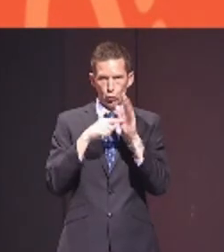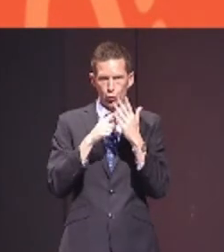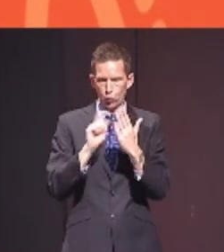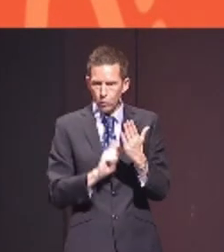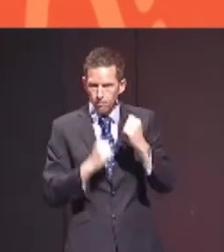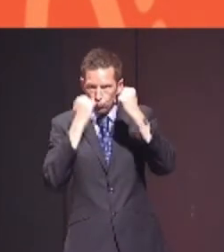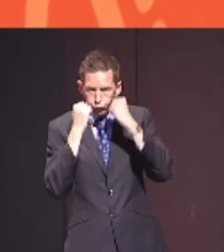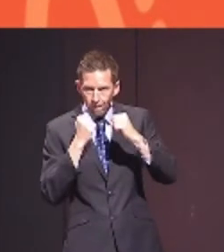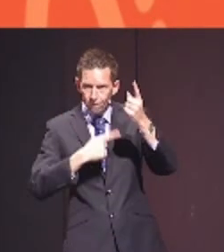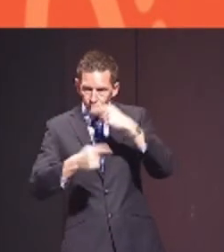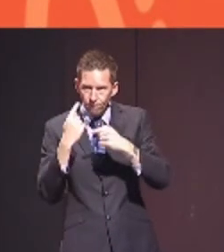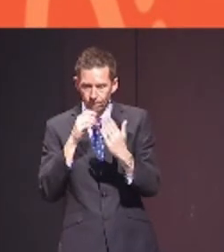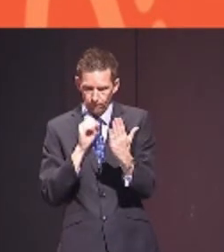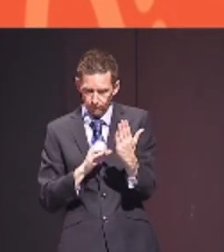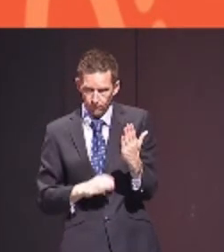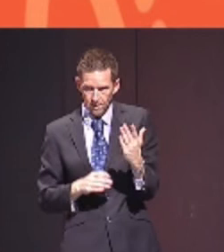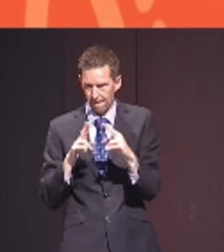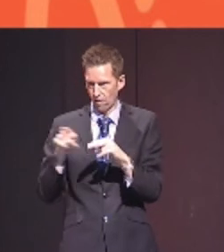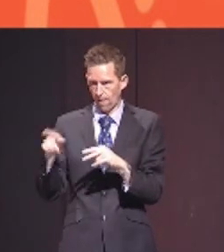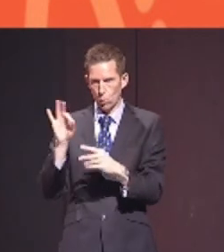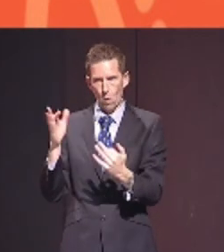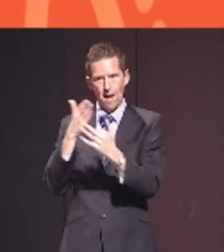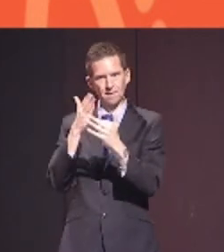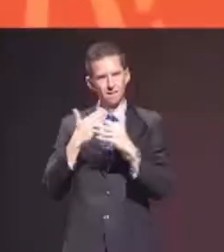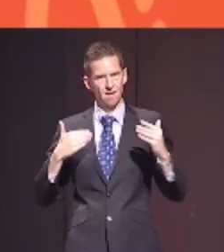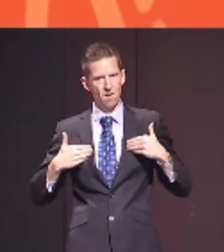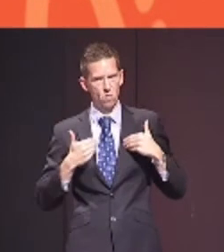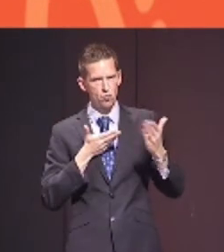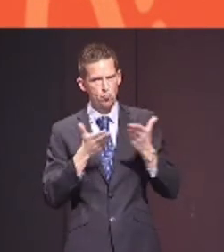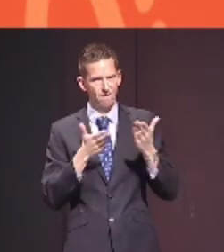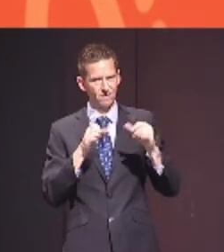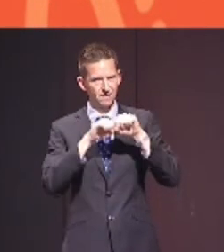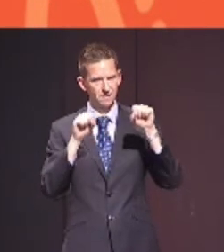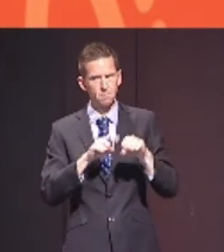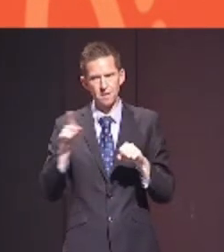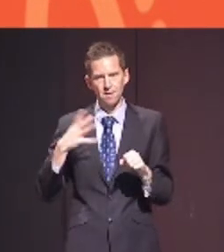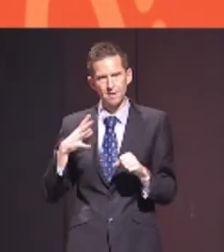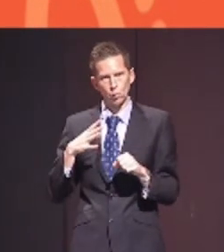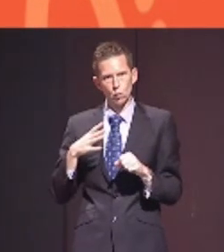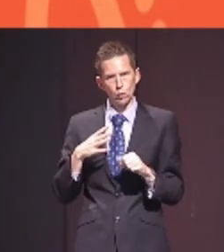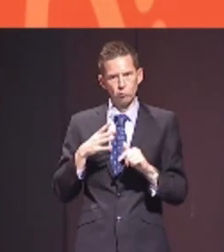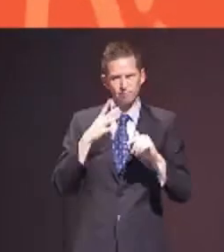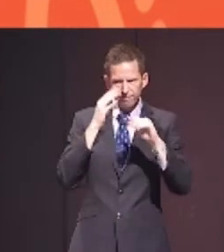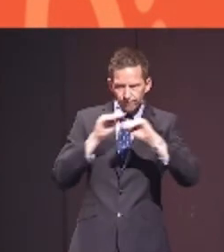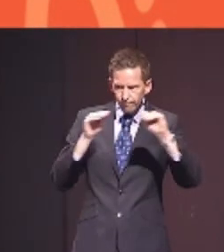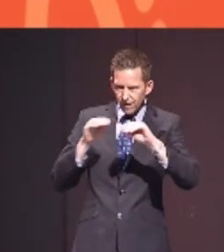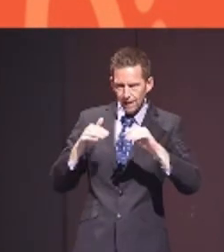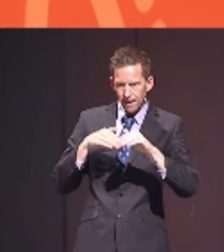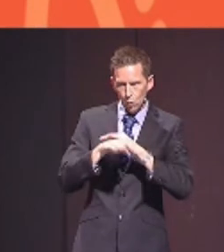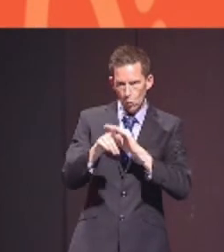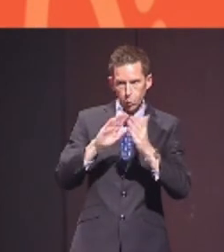system, and outreach strategies are very important. We have to work in community level to be able